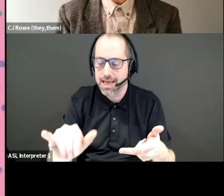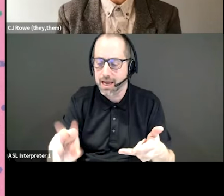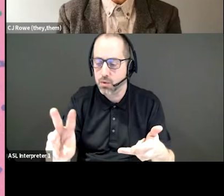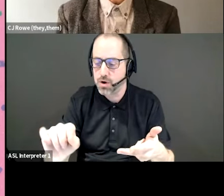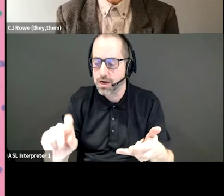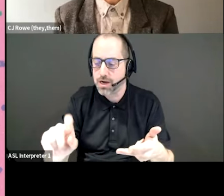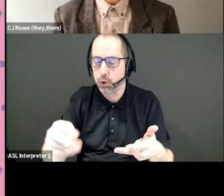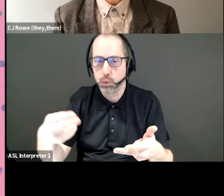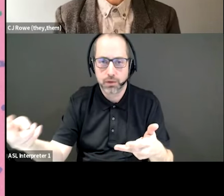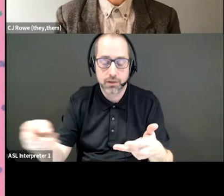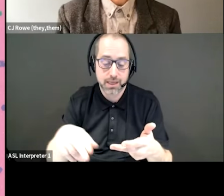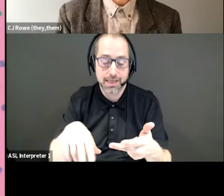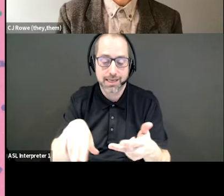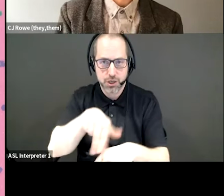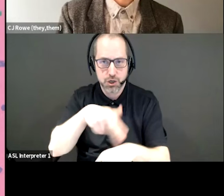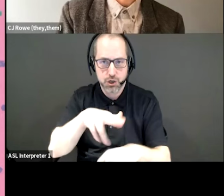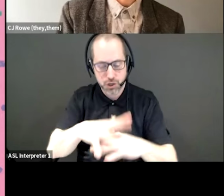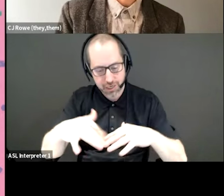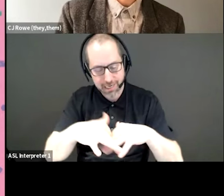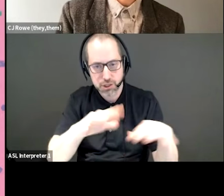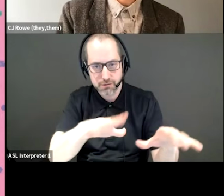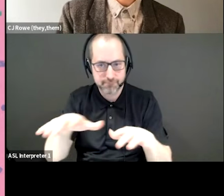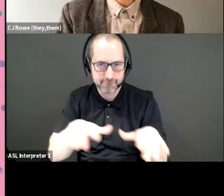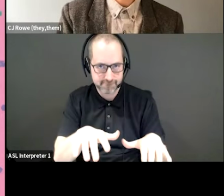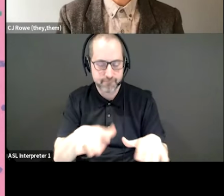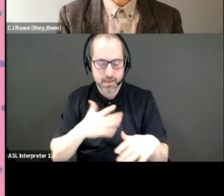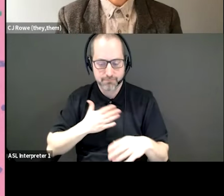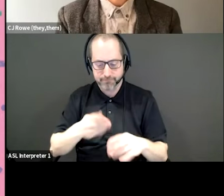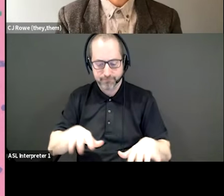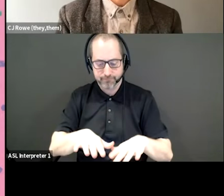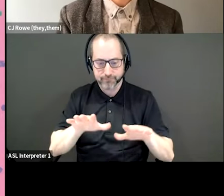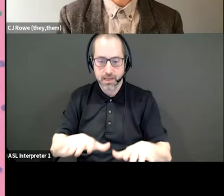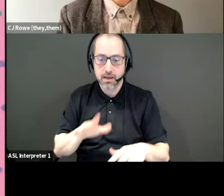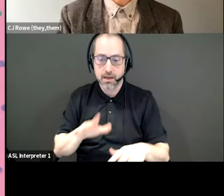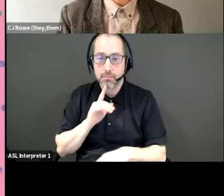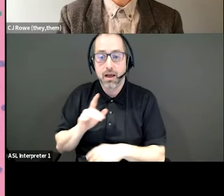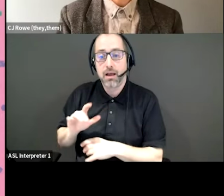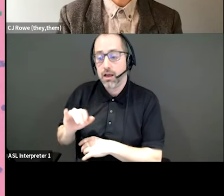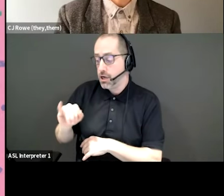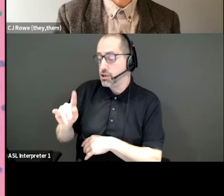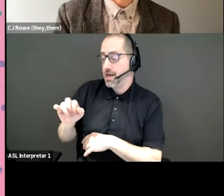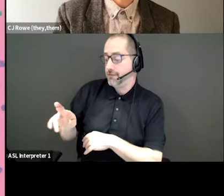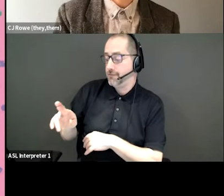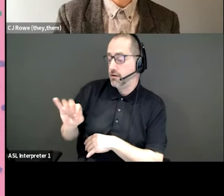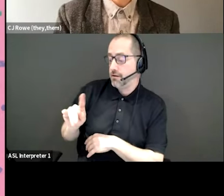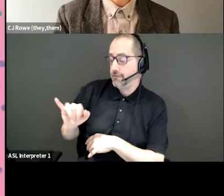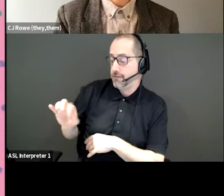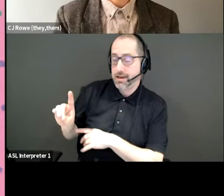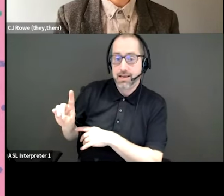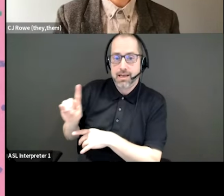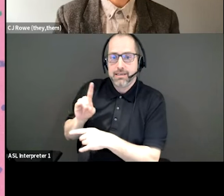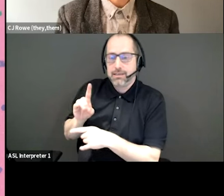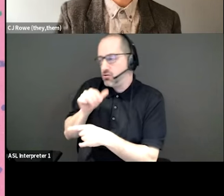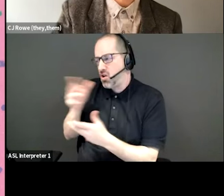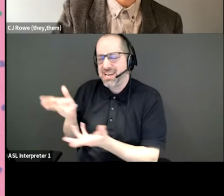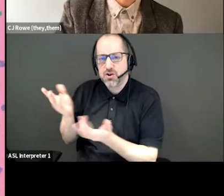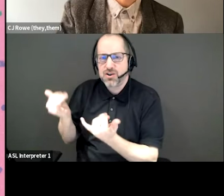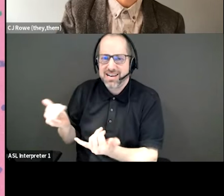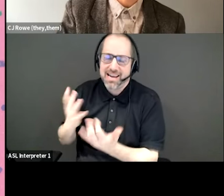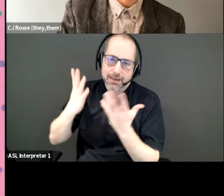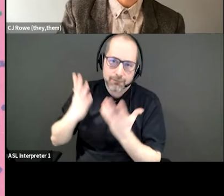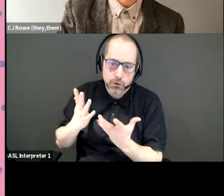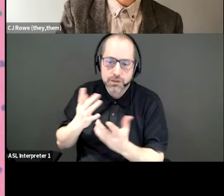Unfortunately, not joined by my co-collaborator this morning, Jennifer Flood, but I did want to bring her into the room because she's taking the lead with